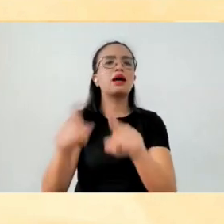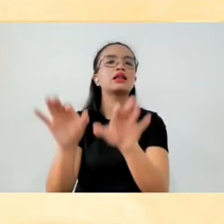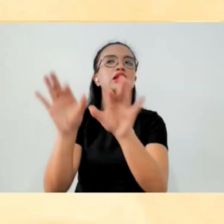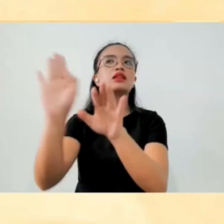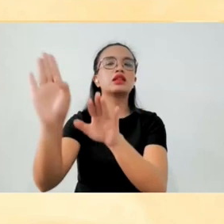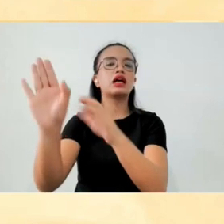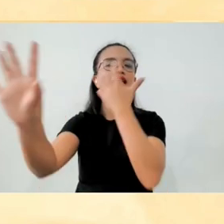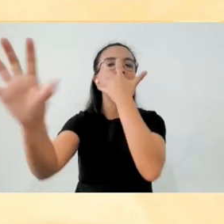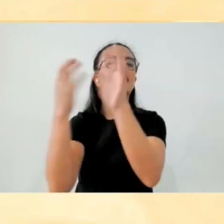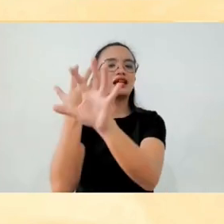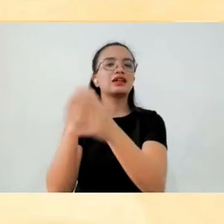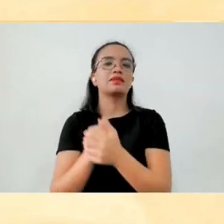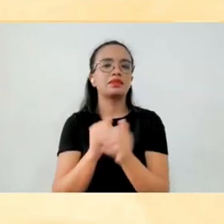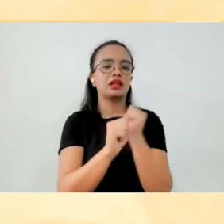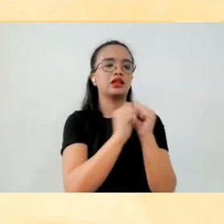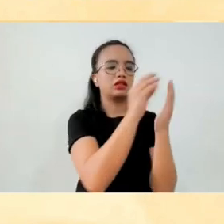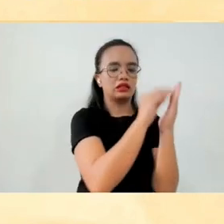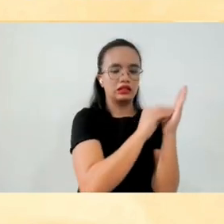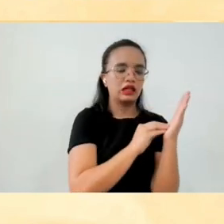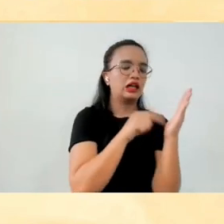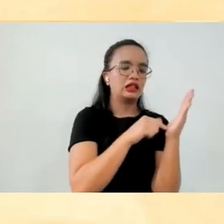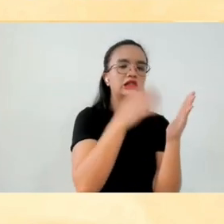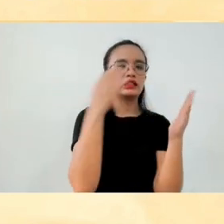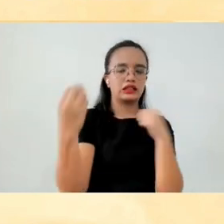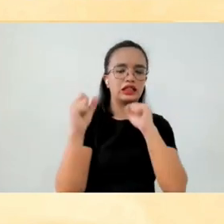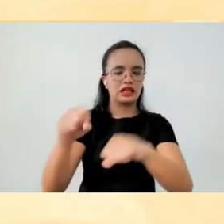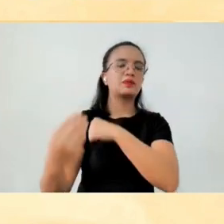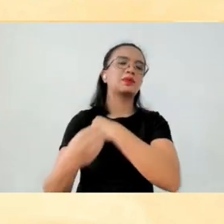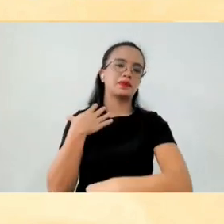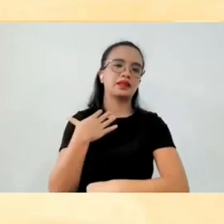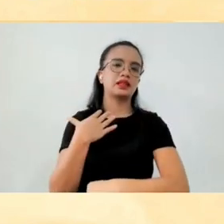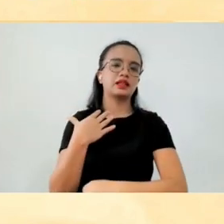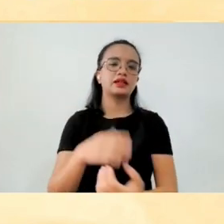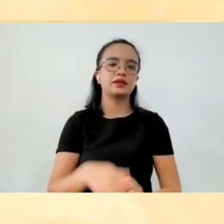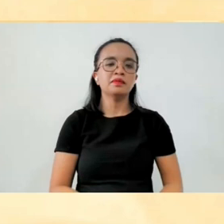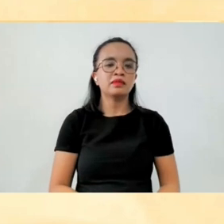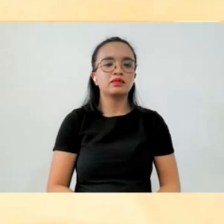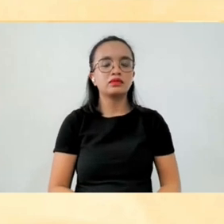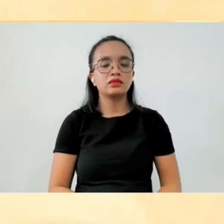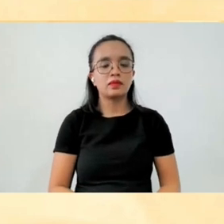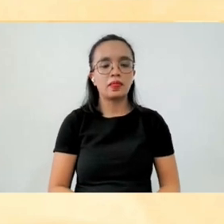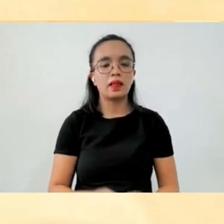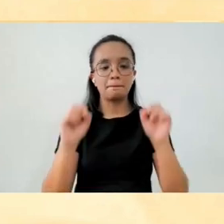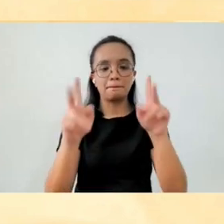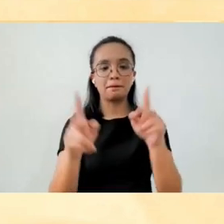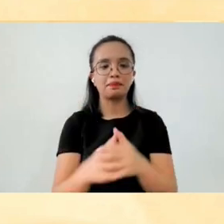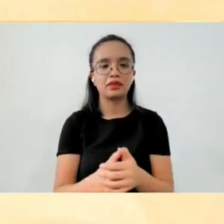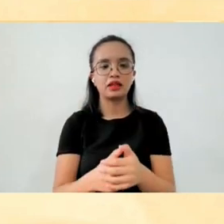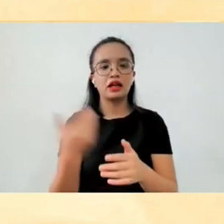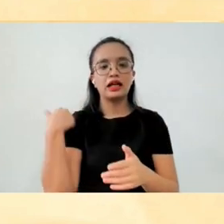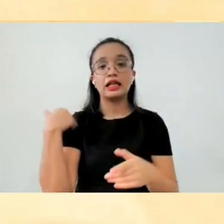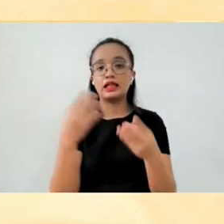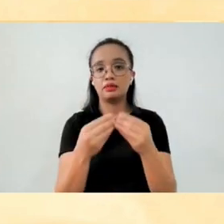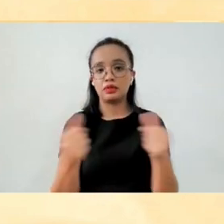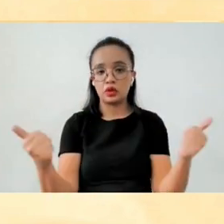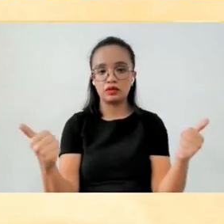traumatized by just documenting. So it's contagious in that way, vicarious traumatization. Okay, unresolved or unprocessed trauma